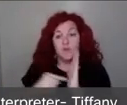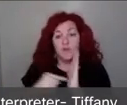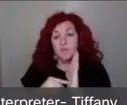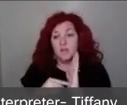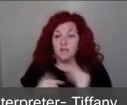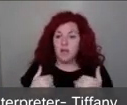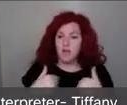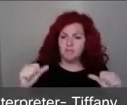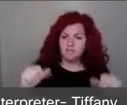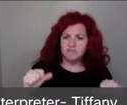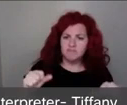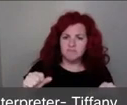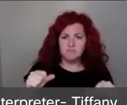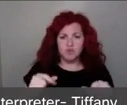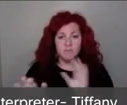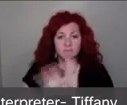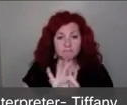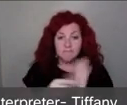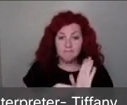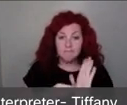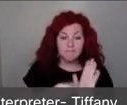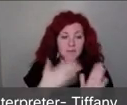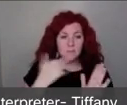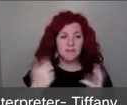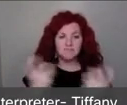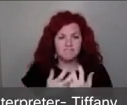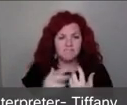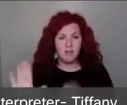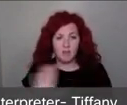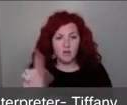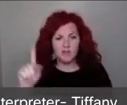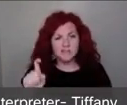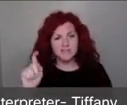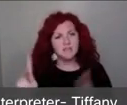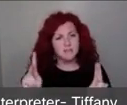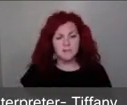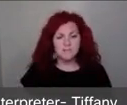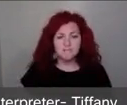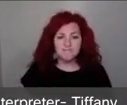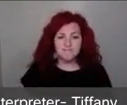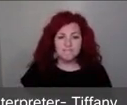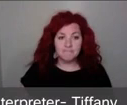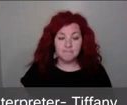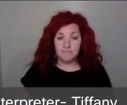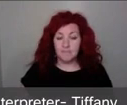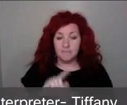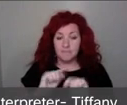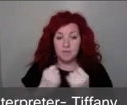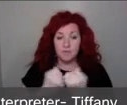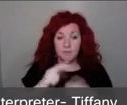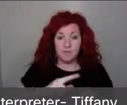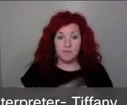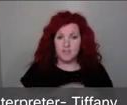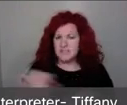to choose the representation that best align with the needs of the people. Our tribal nations, just as